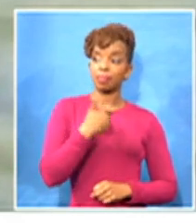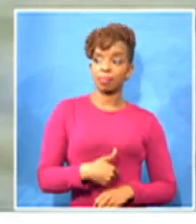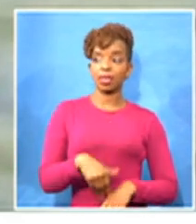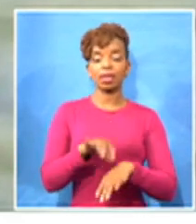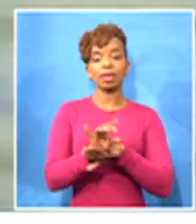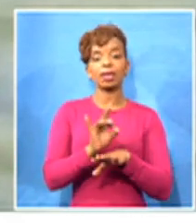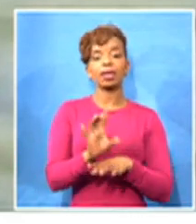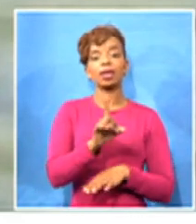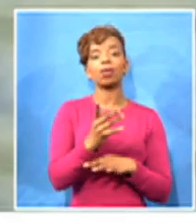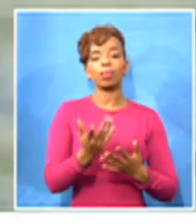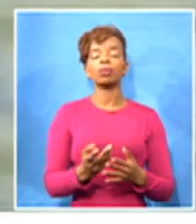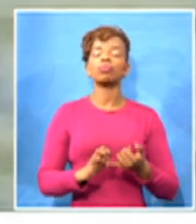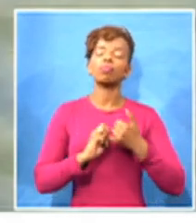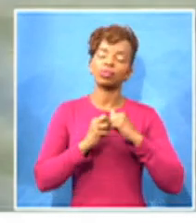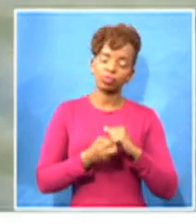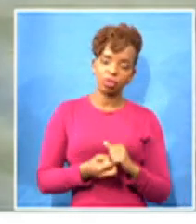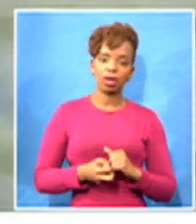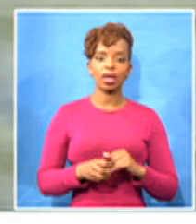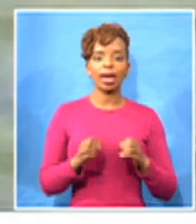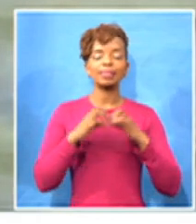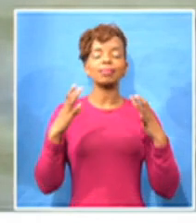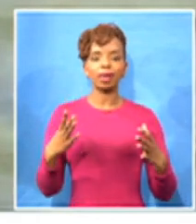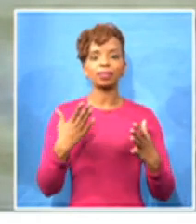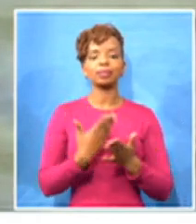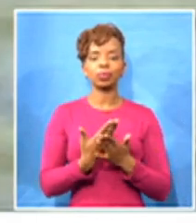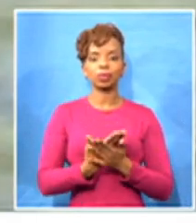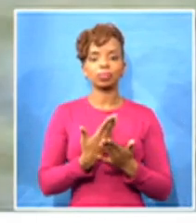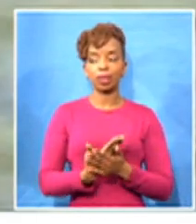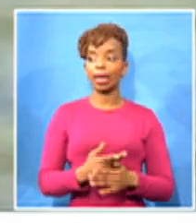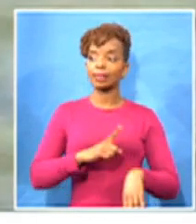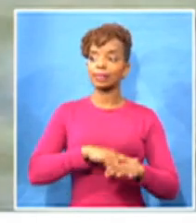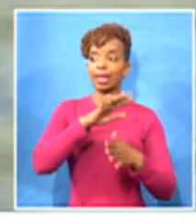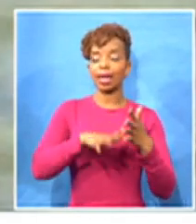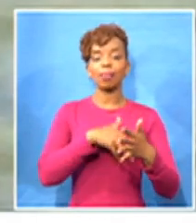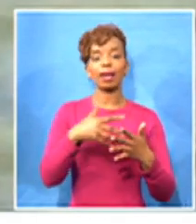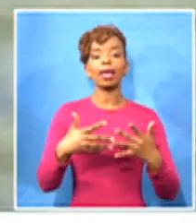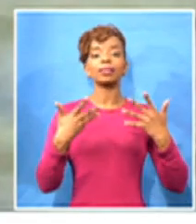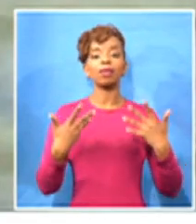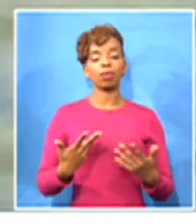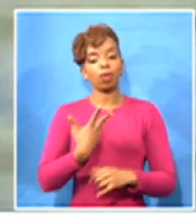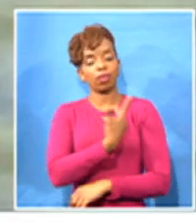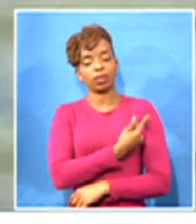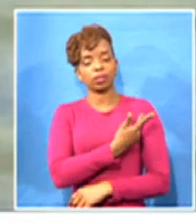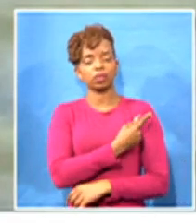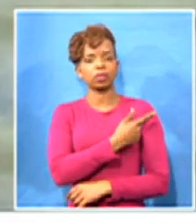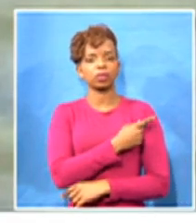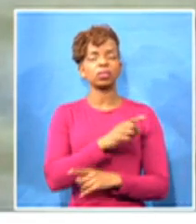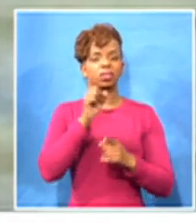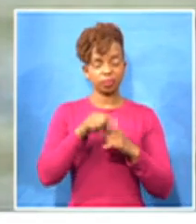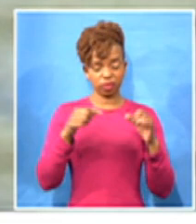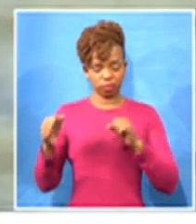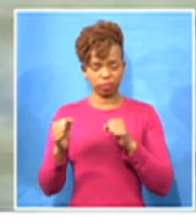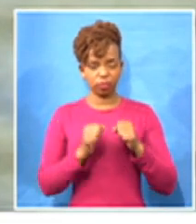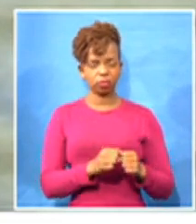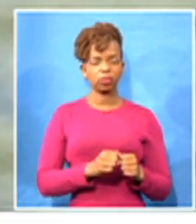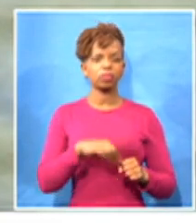as possible to stick to the recommended timelines for vaccination, because that is when the vaccine works